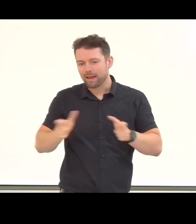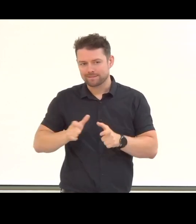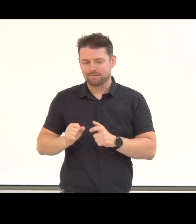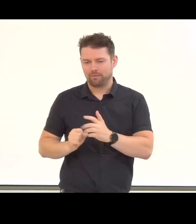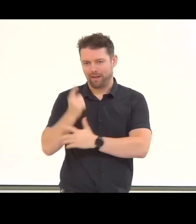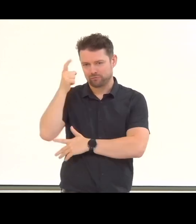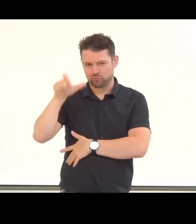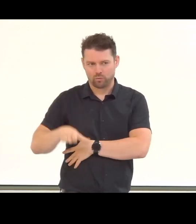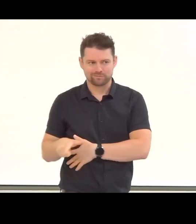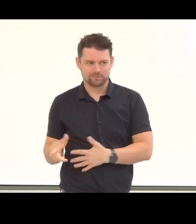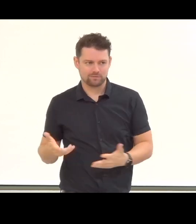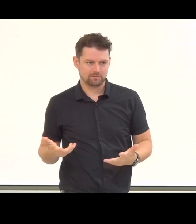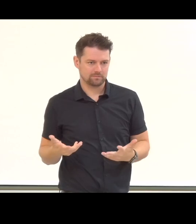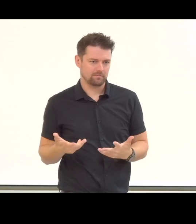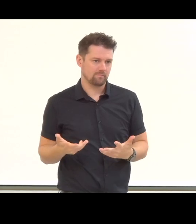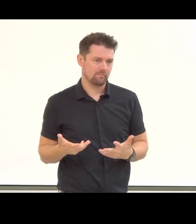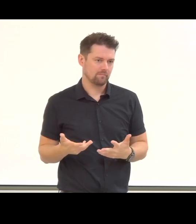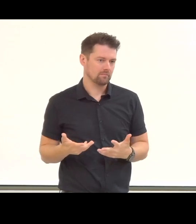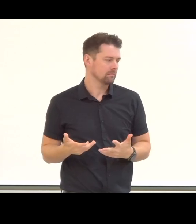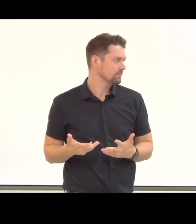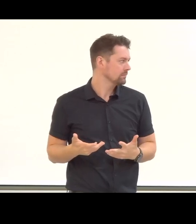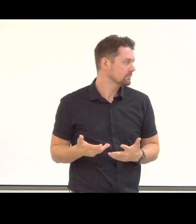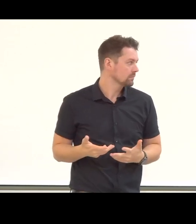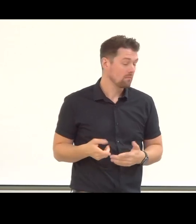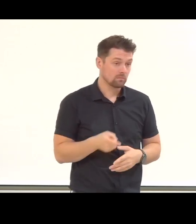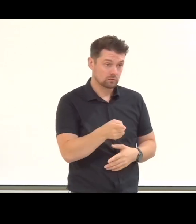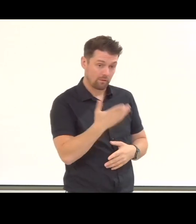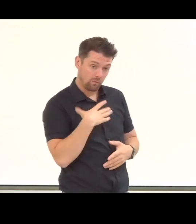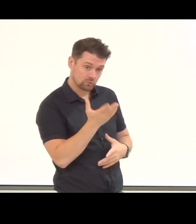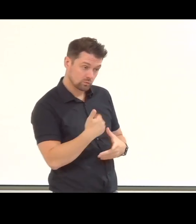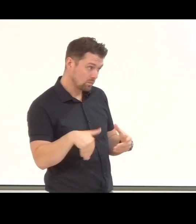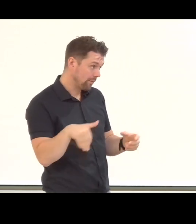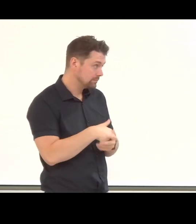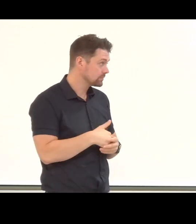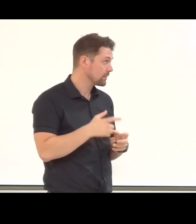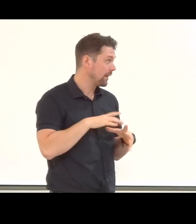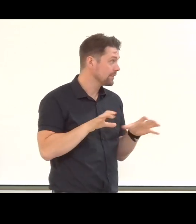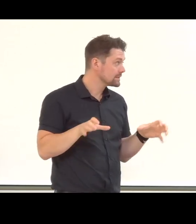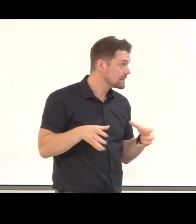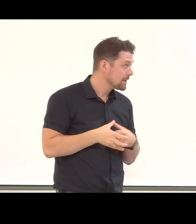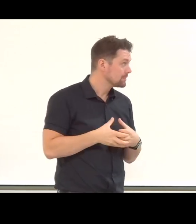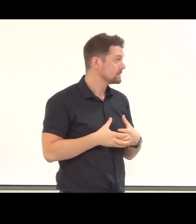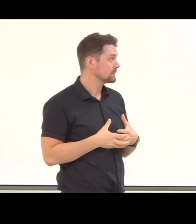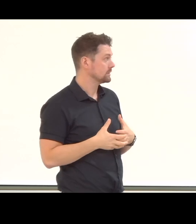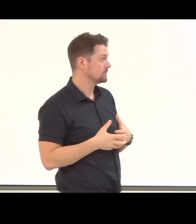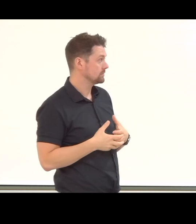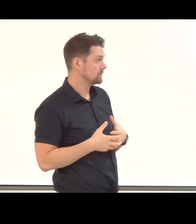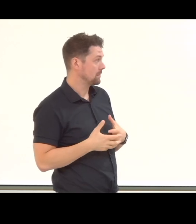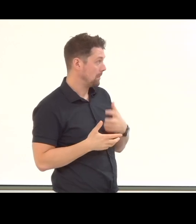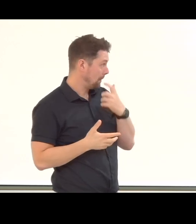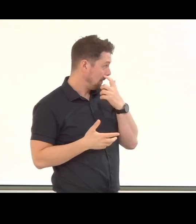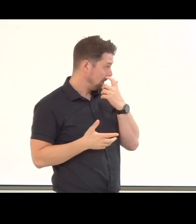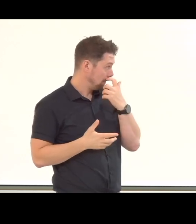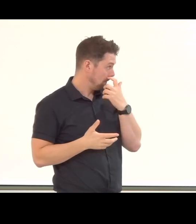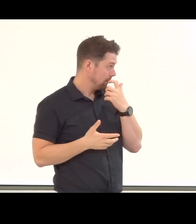like the balance that Austrian Space Firm does. Like, if you want to contribute, be part of any of the teams, try to get to the field crew if this is what